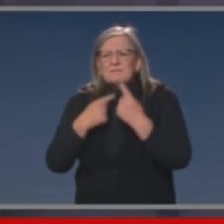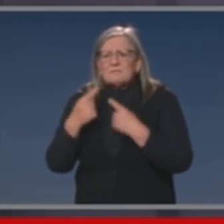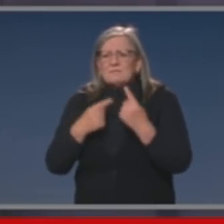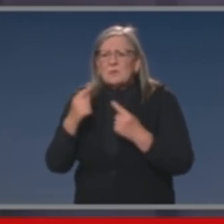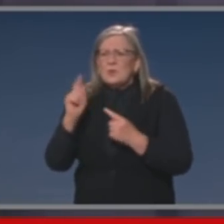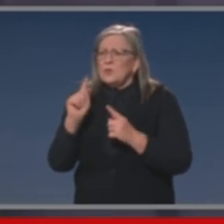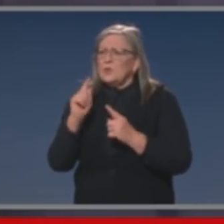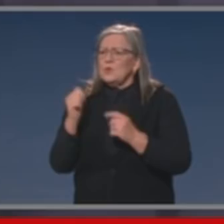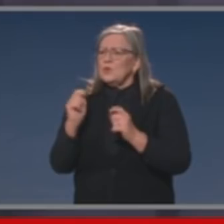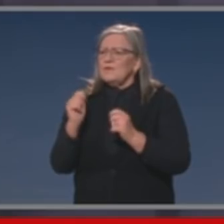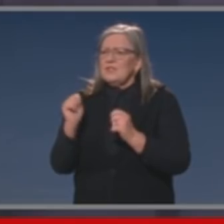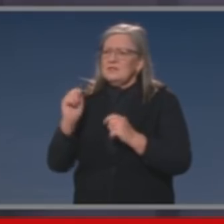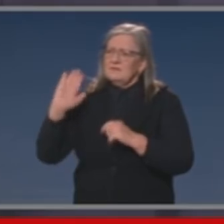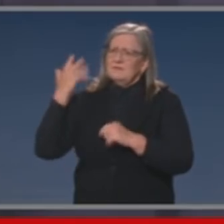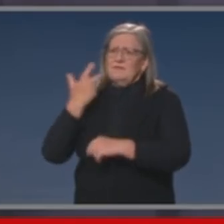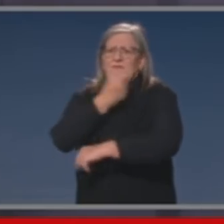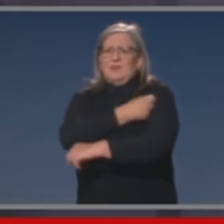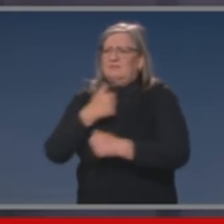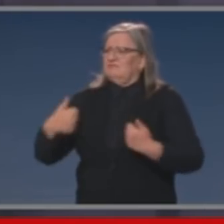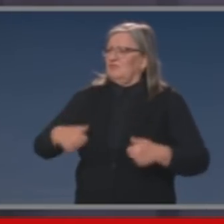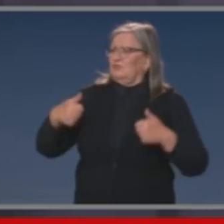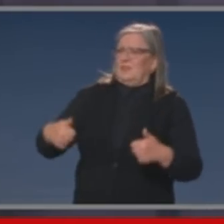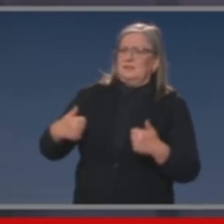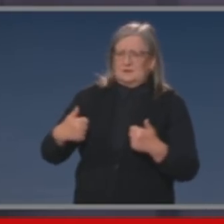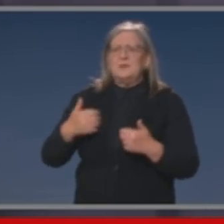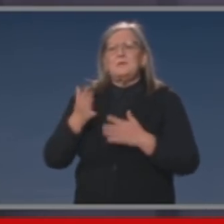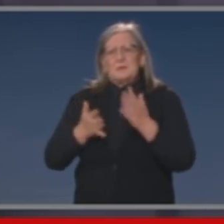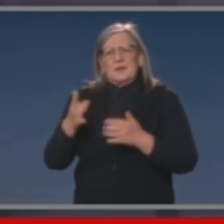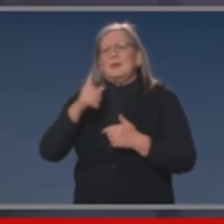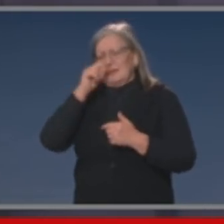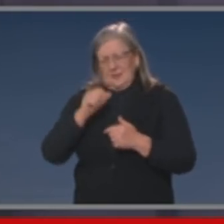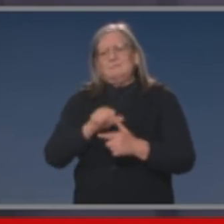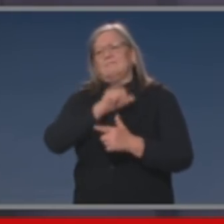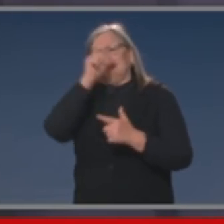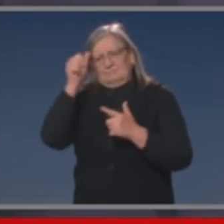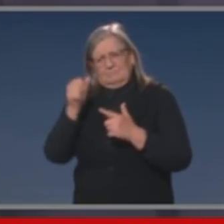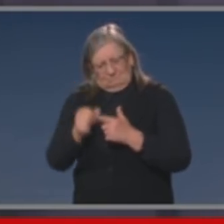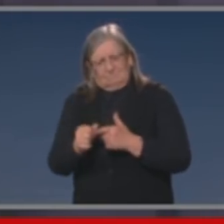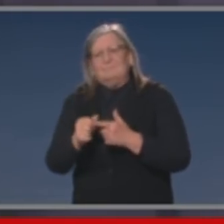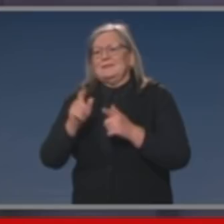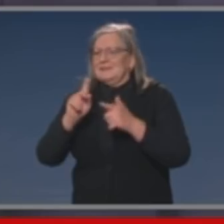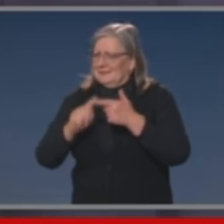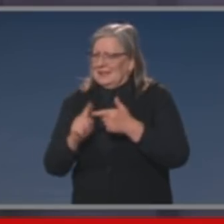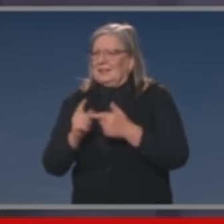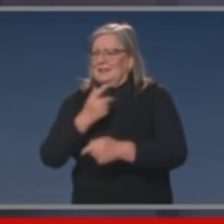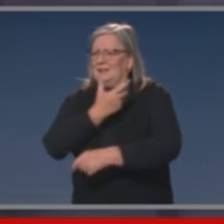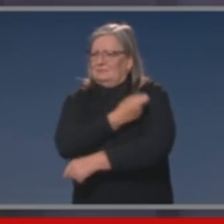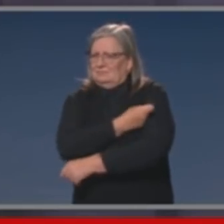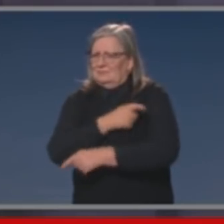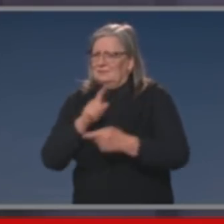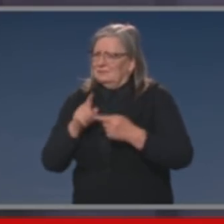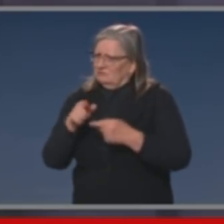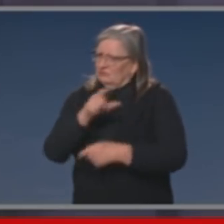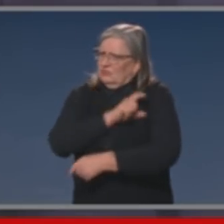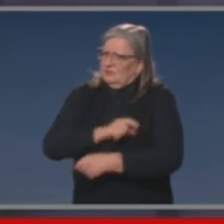without problem should feel very confident to have their second dose, and they should keep that booking. Go and talk to your